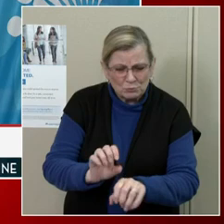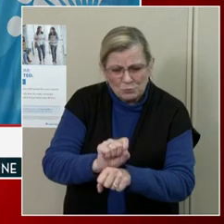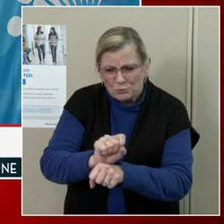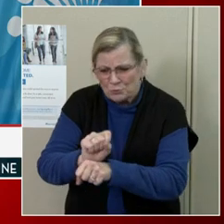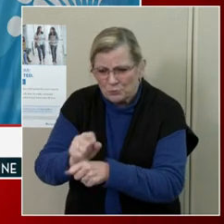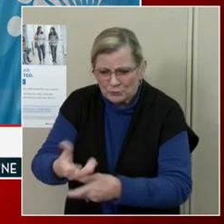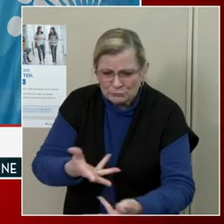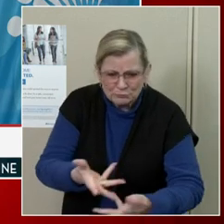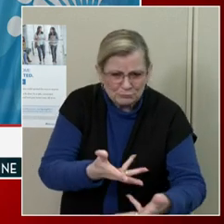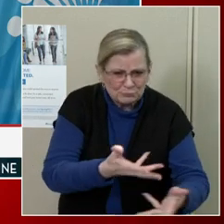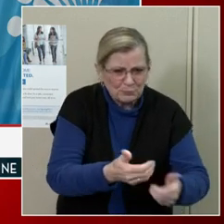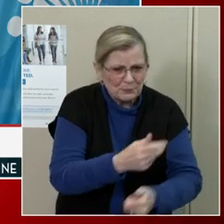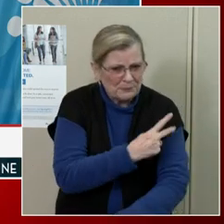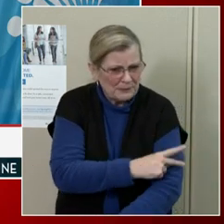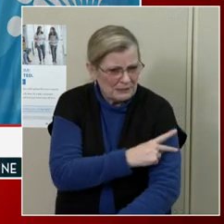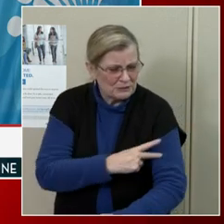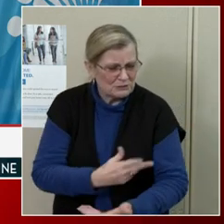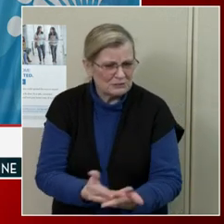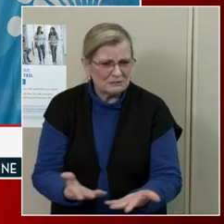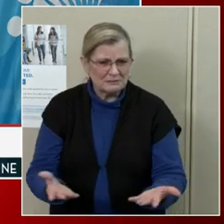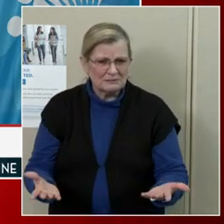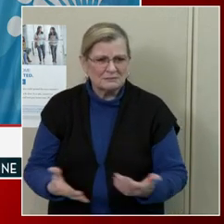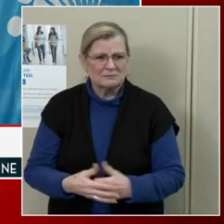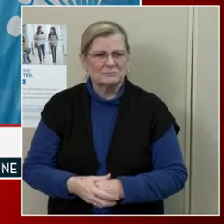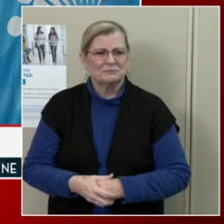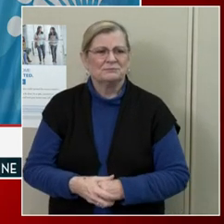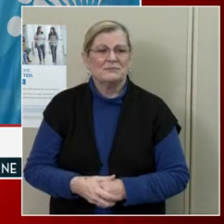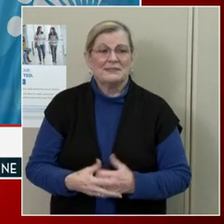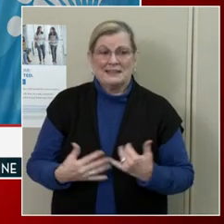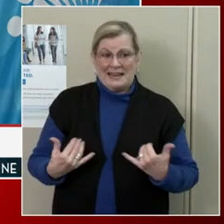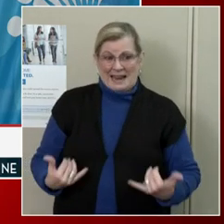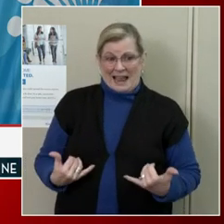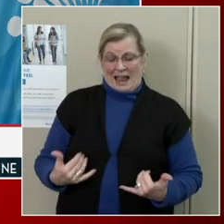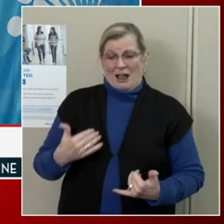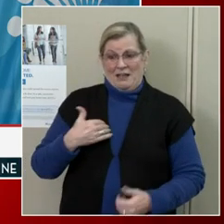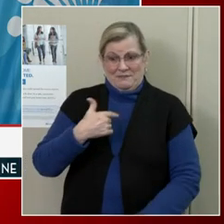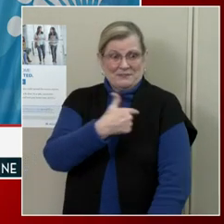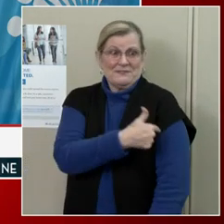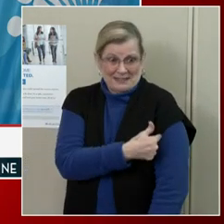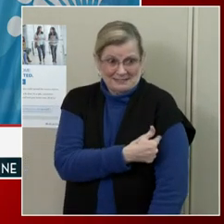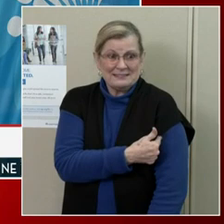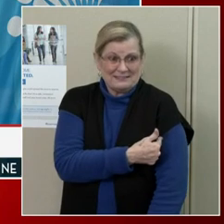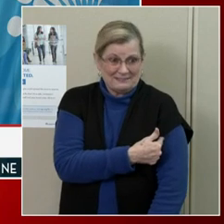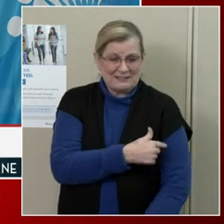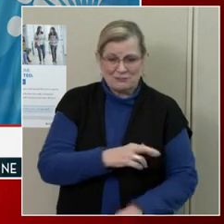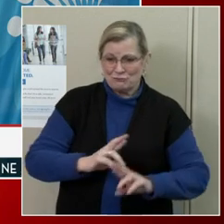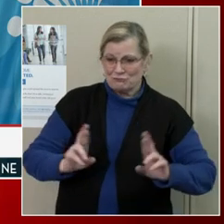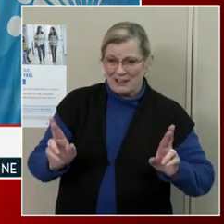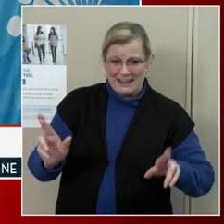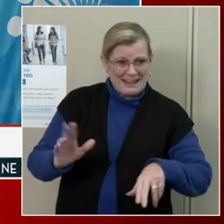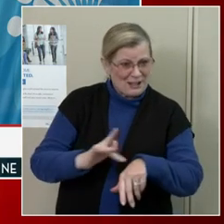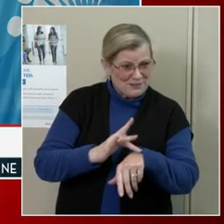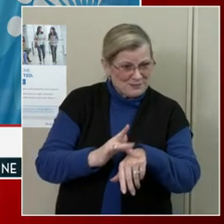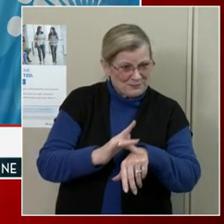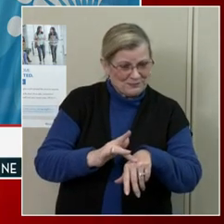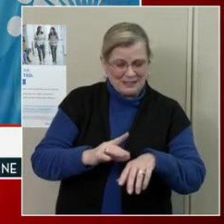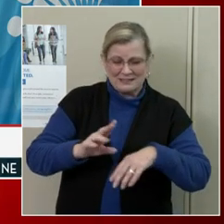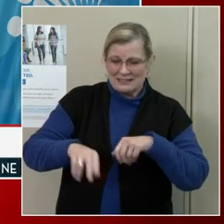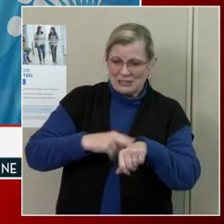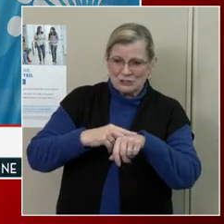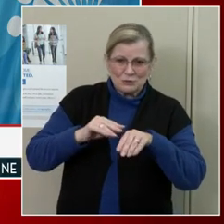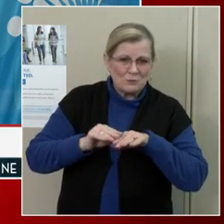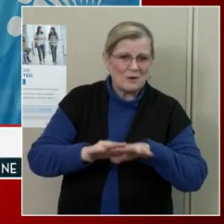that the COVID-19 vaccine is available nationwide, that we're able to take care of our first responders who have been